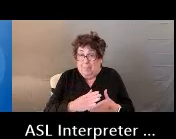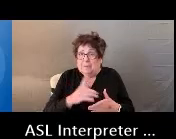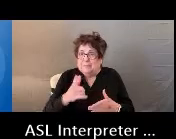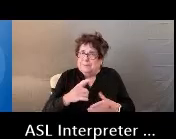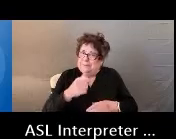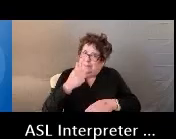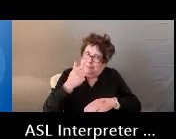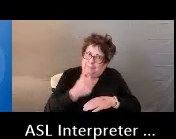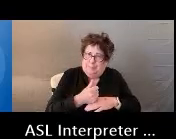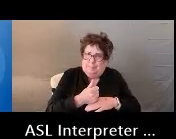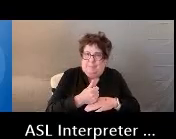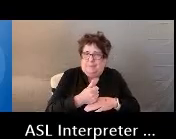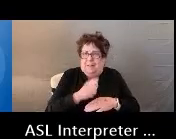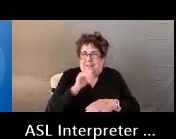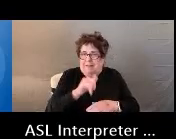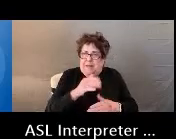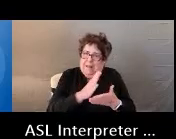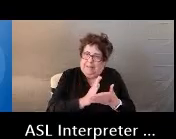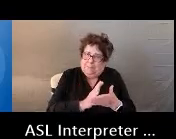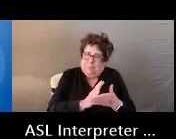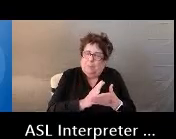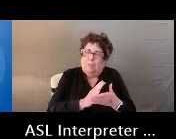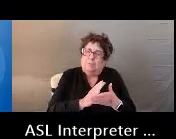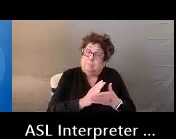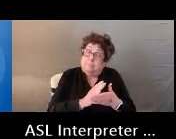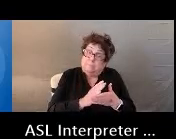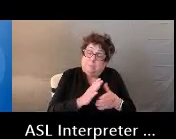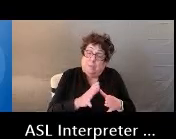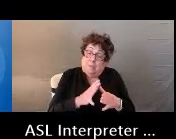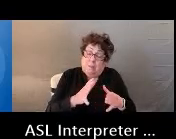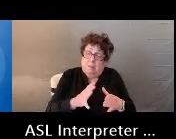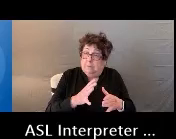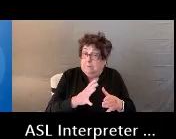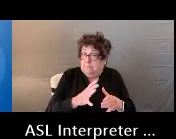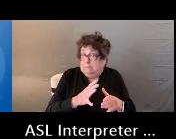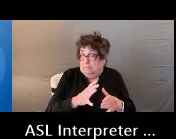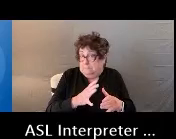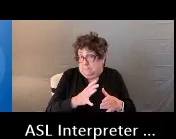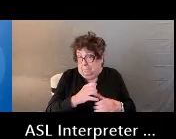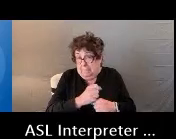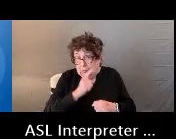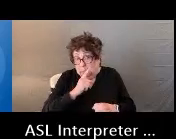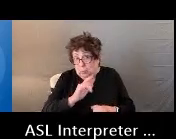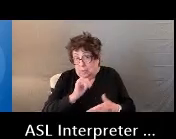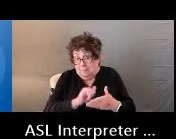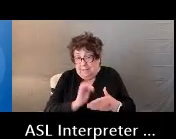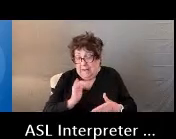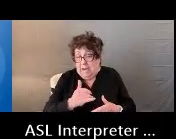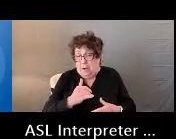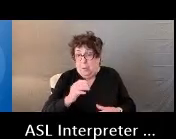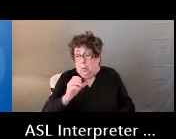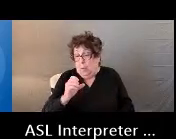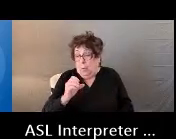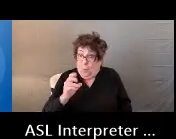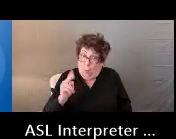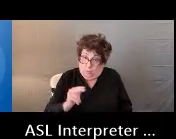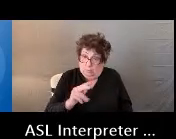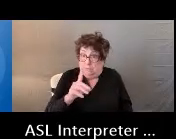which pretty much is just making sure that our own DMAS staff and